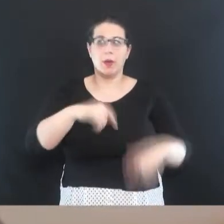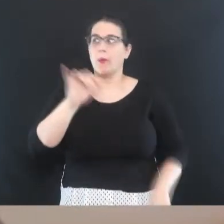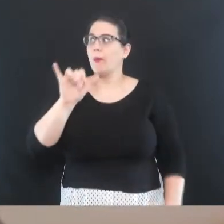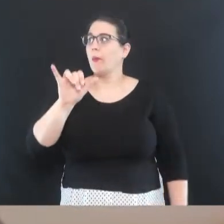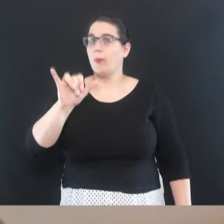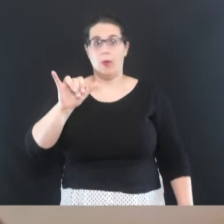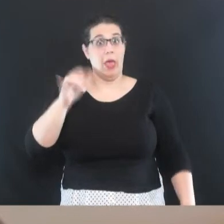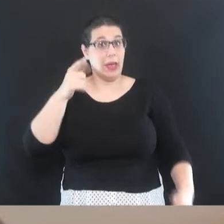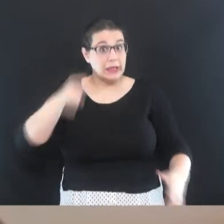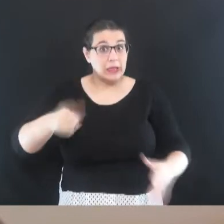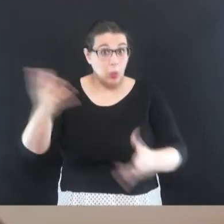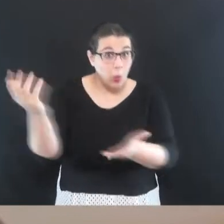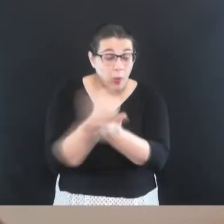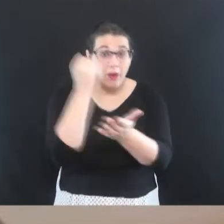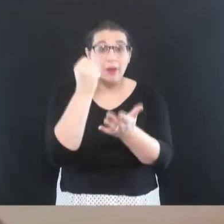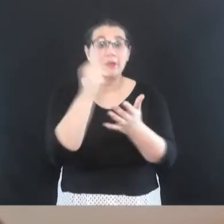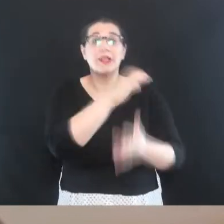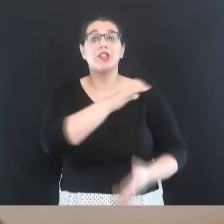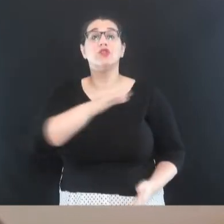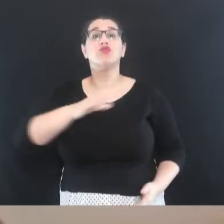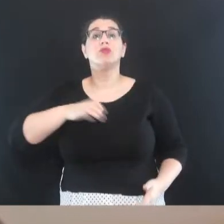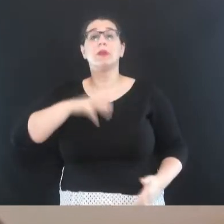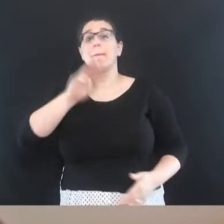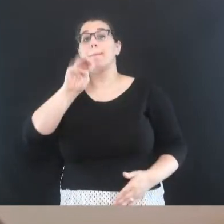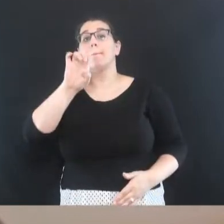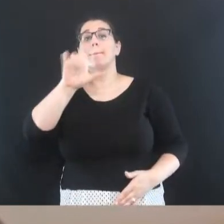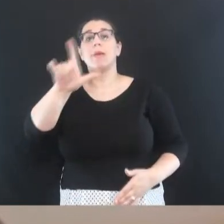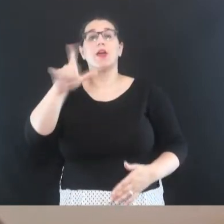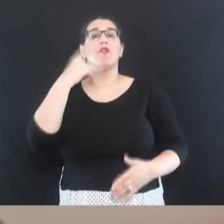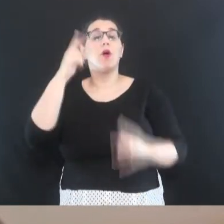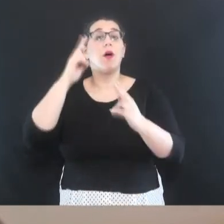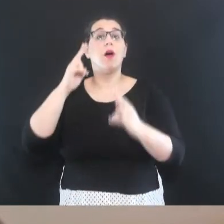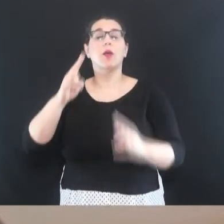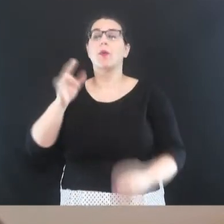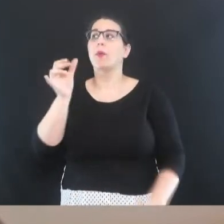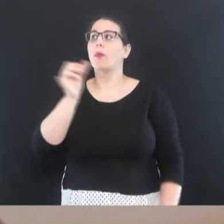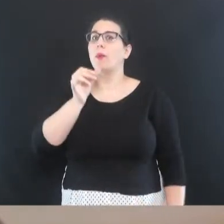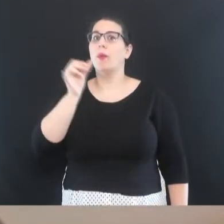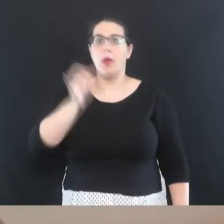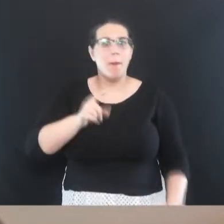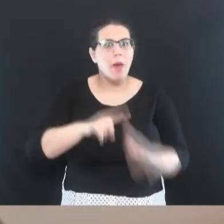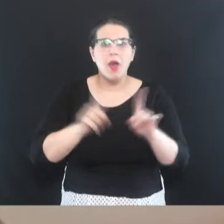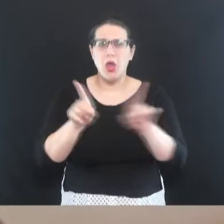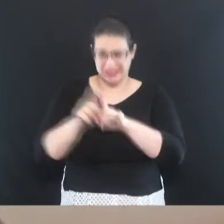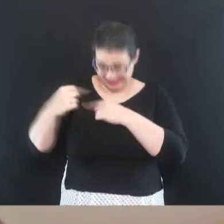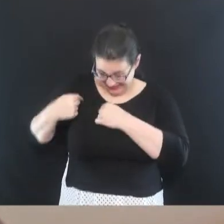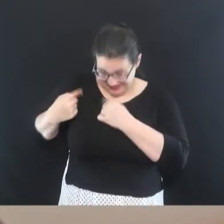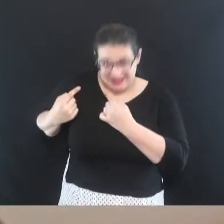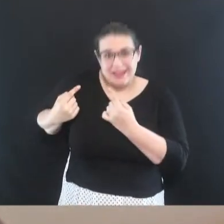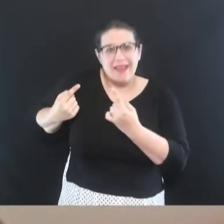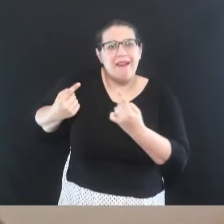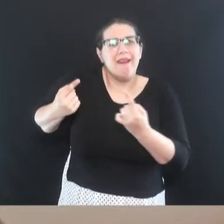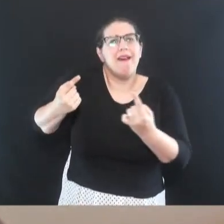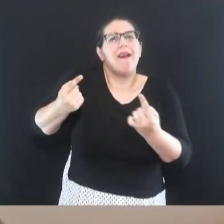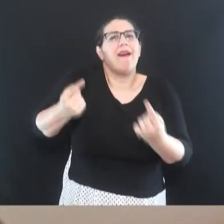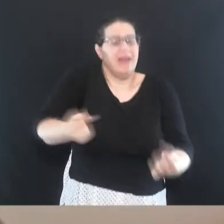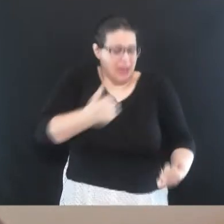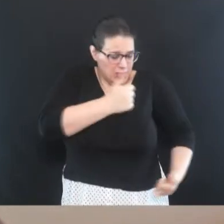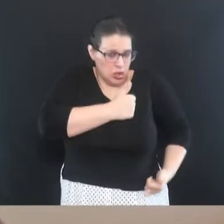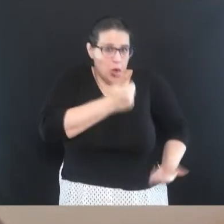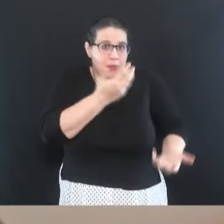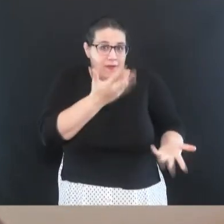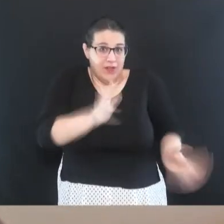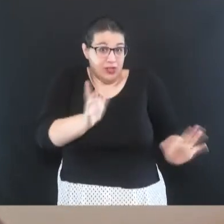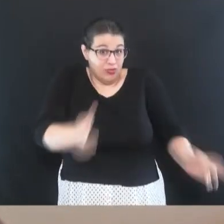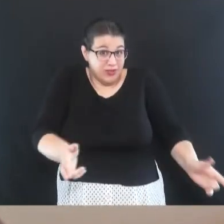Honor, but for the work that he's done tirelessly since he left the service and